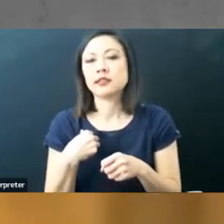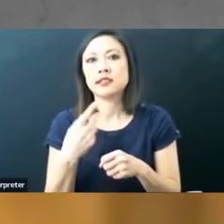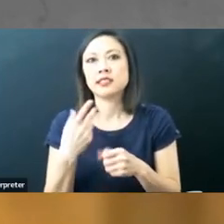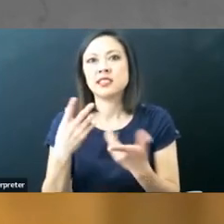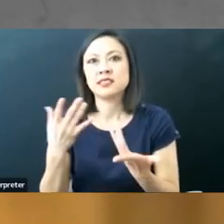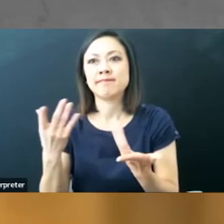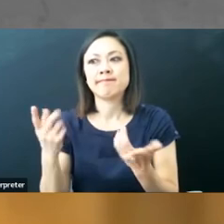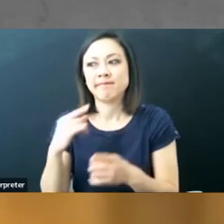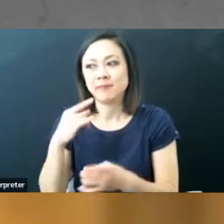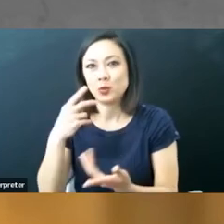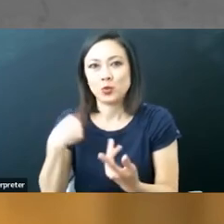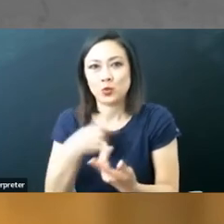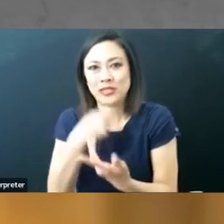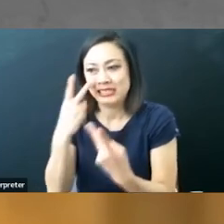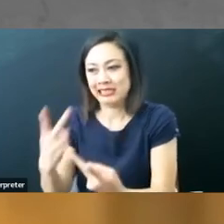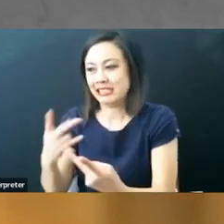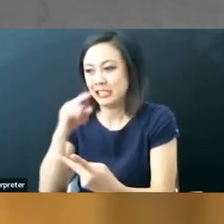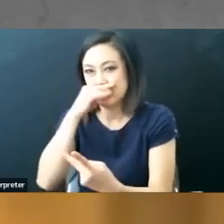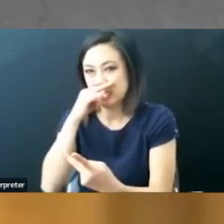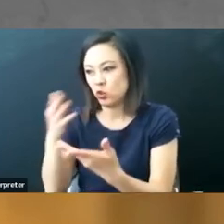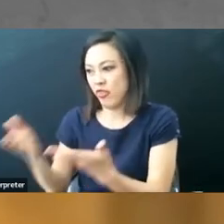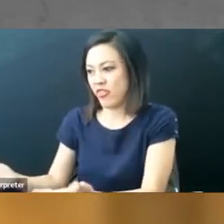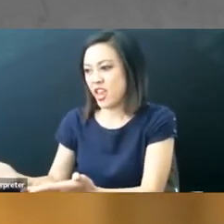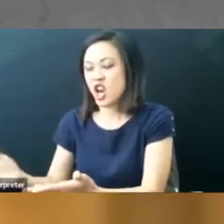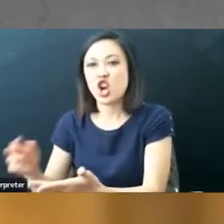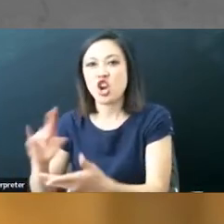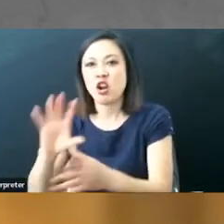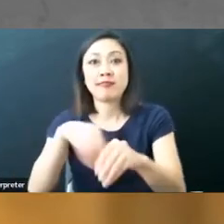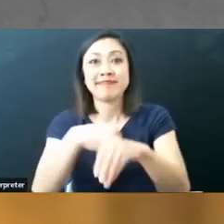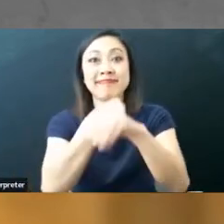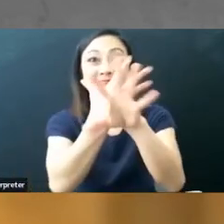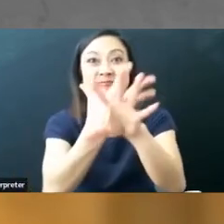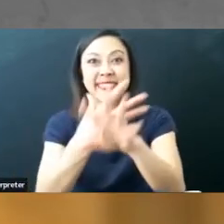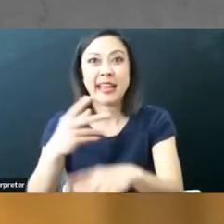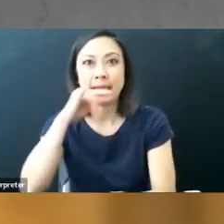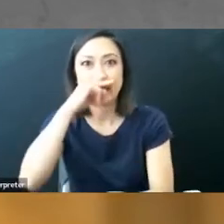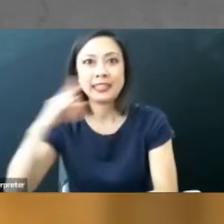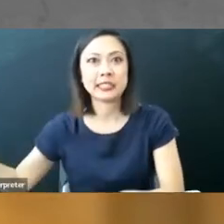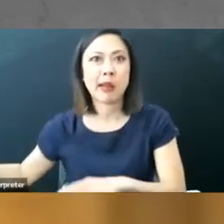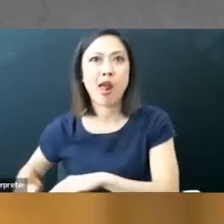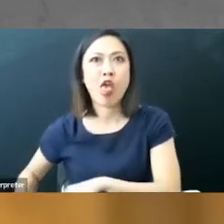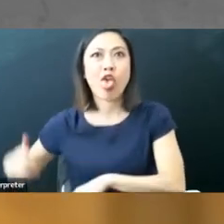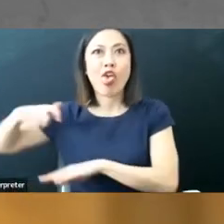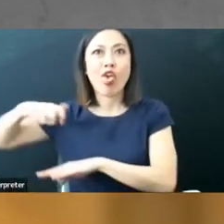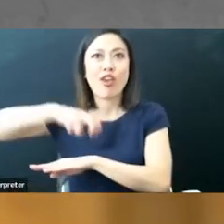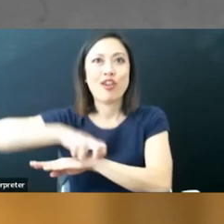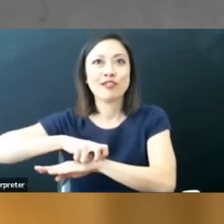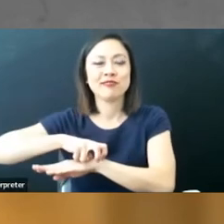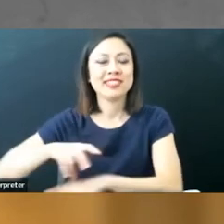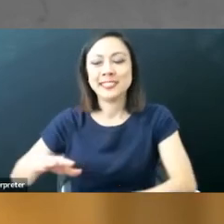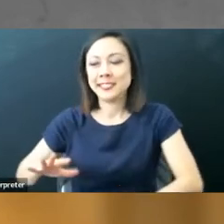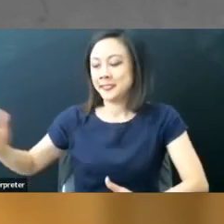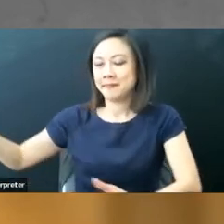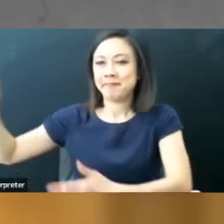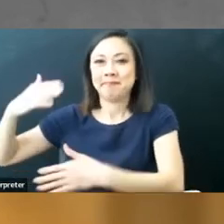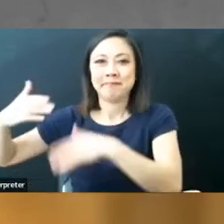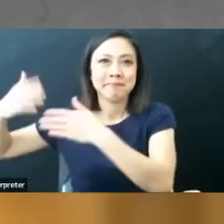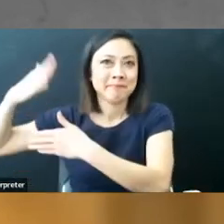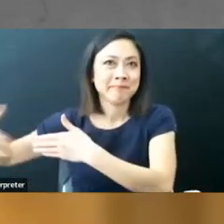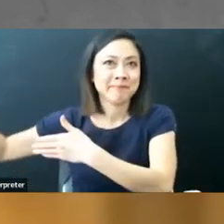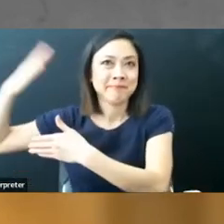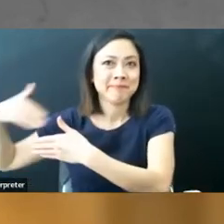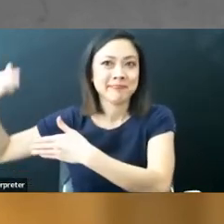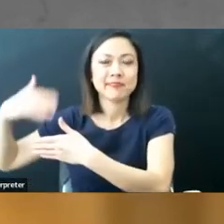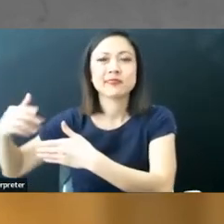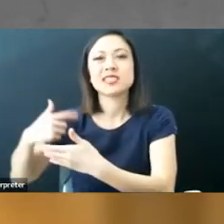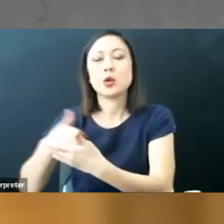we've all seen it, where you're on a video call and some kids come climbing on the lap, it's wonderful when you see them. It's like we're trying to make this easy. And so